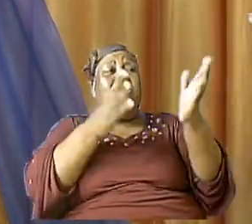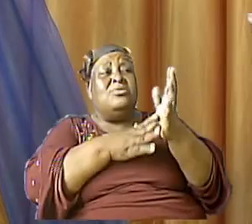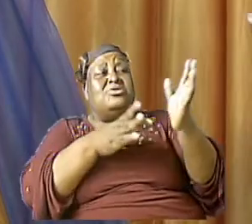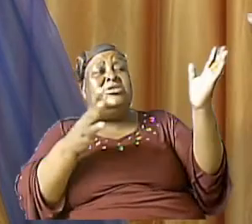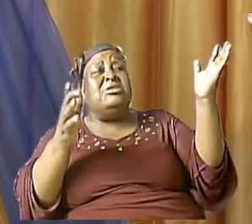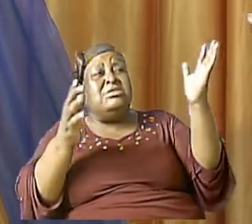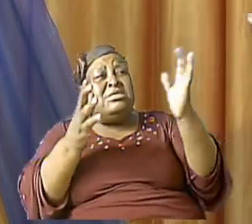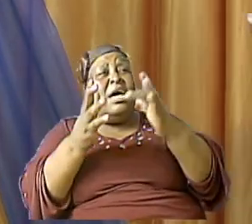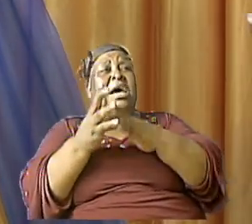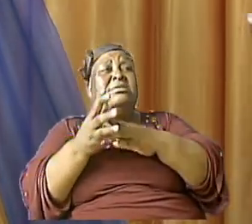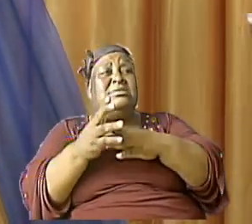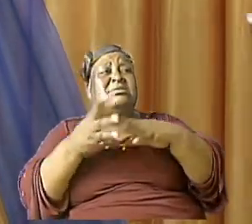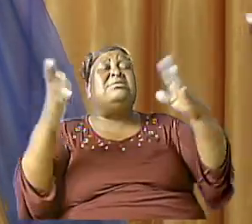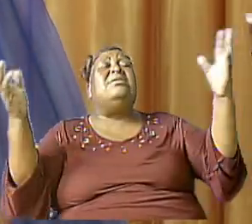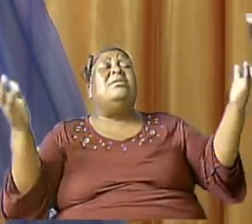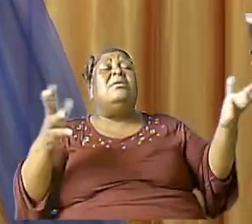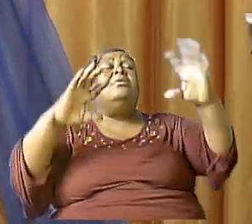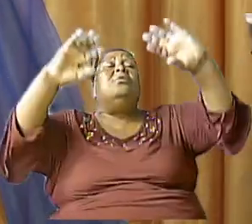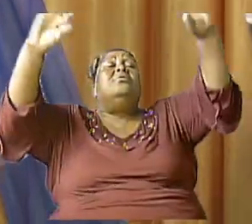Glory to God.